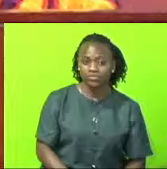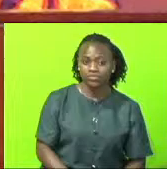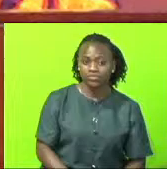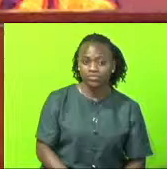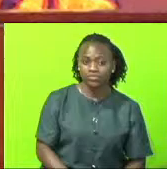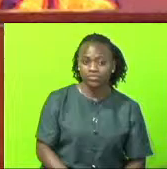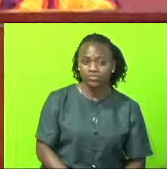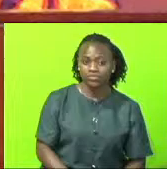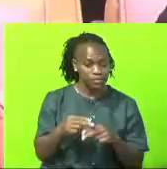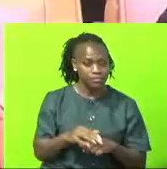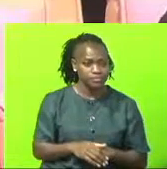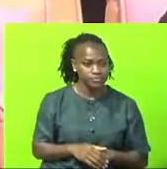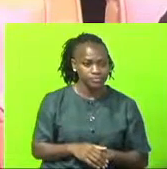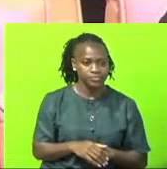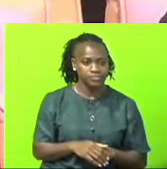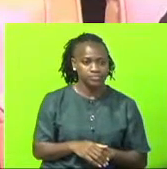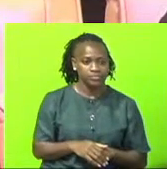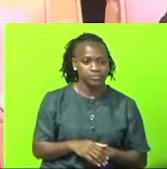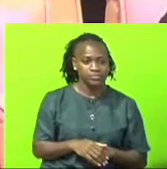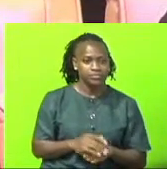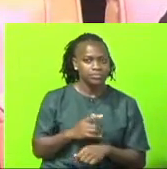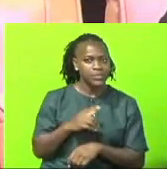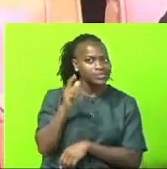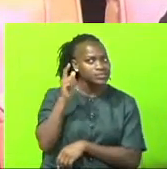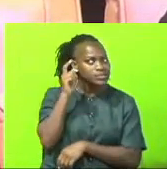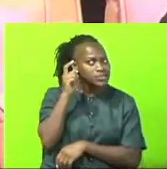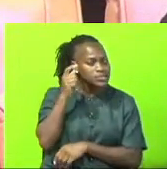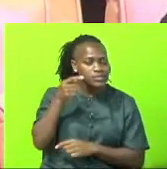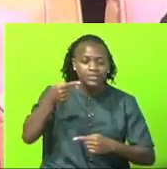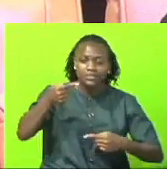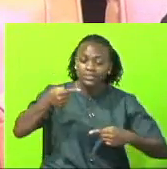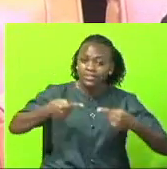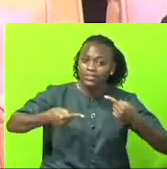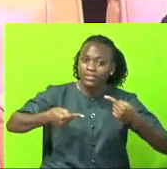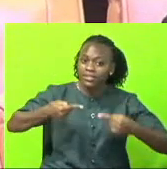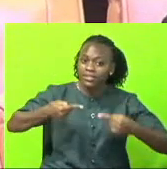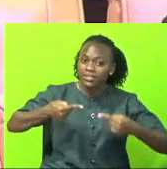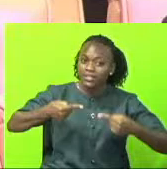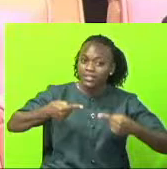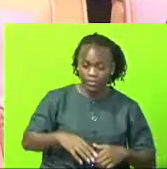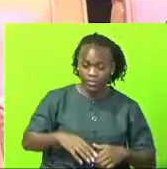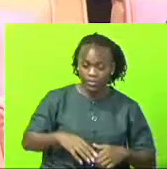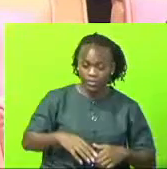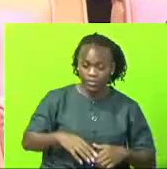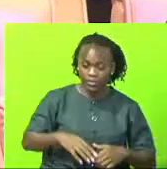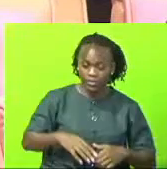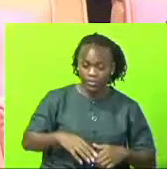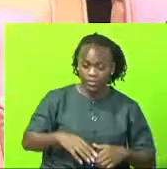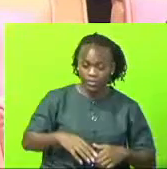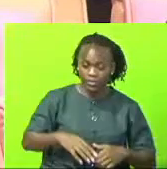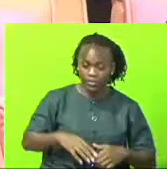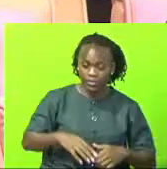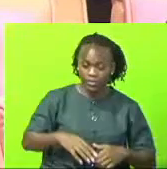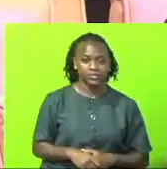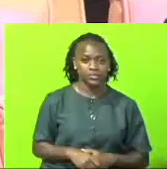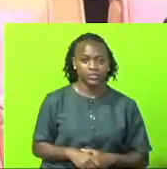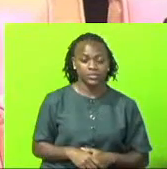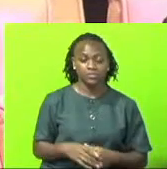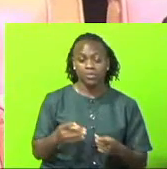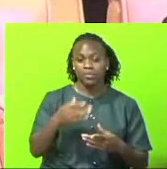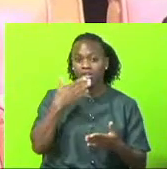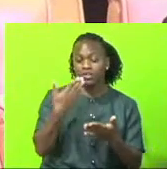airing. And listening to the arguments being made by learned